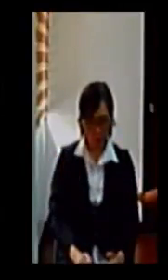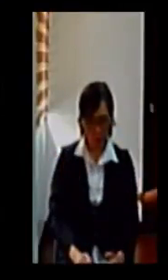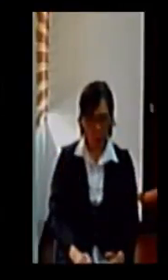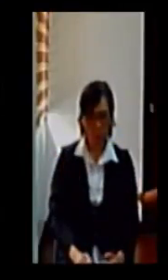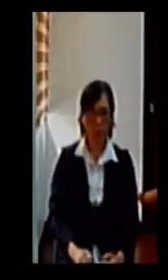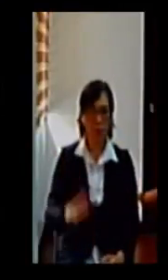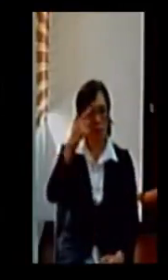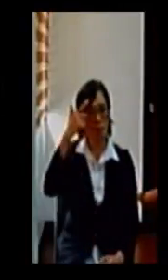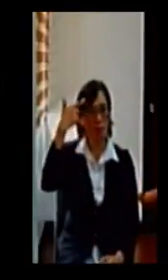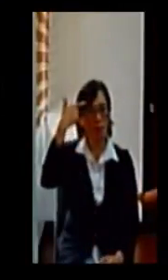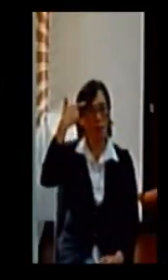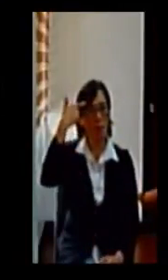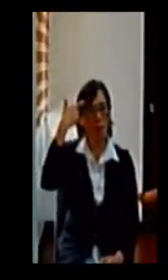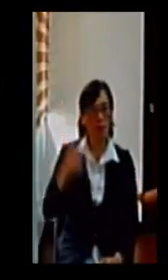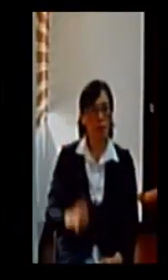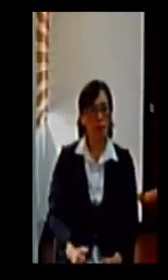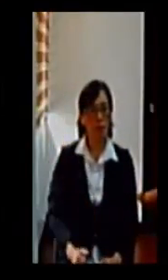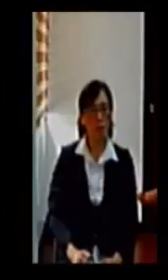governments,